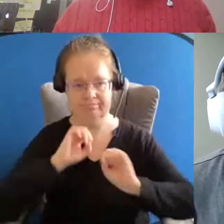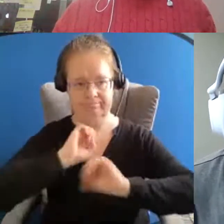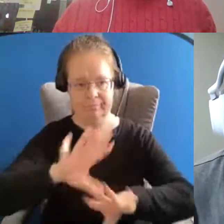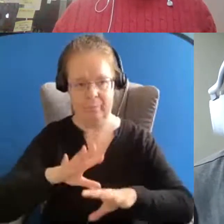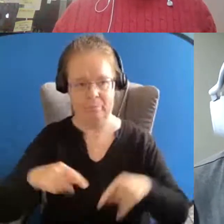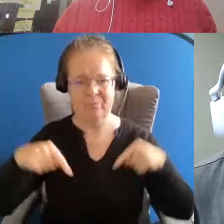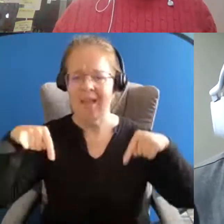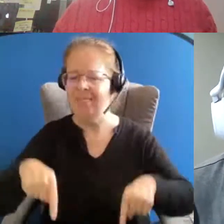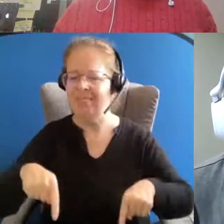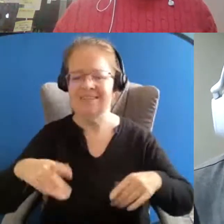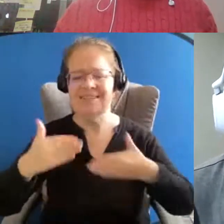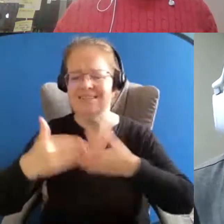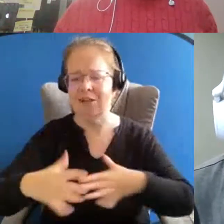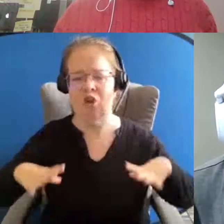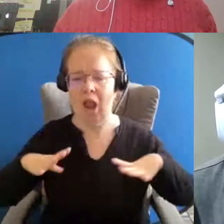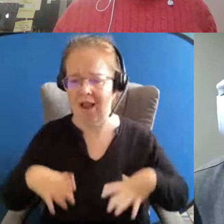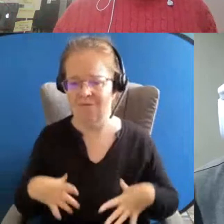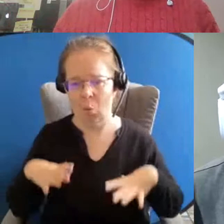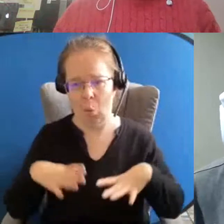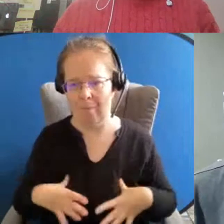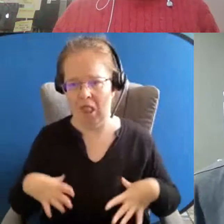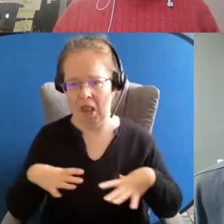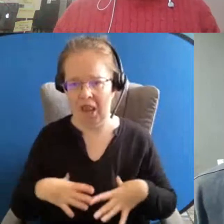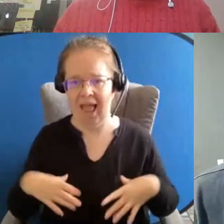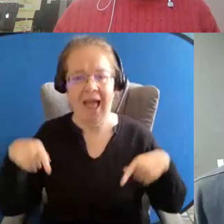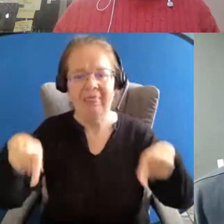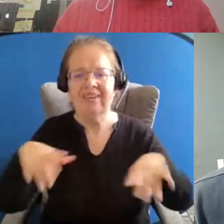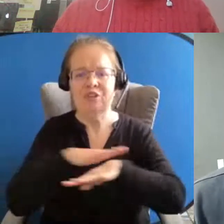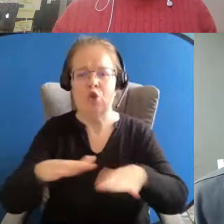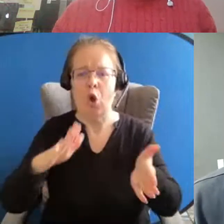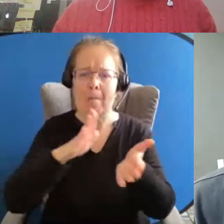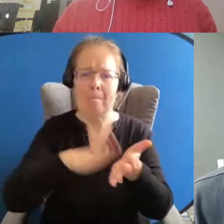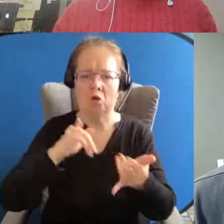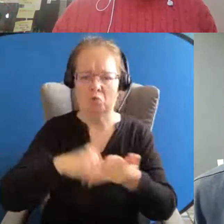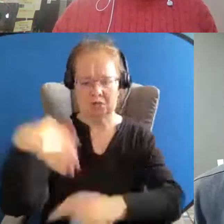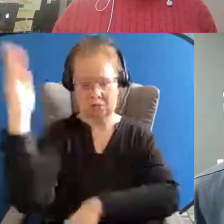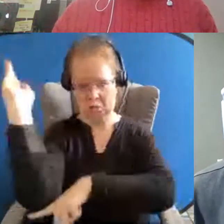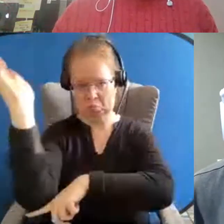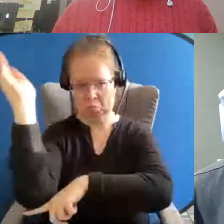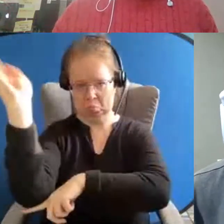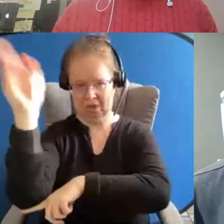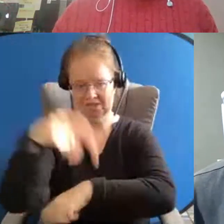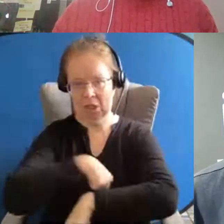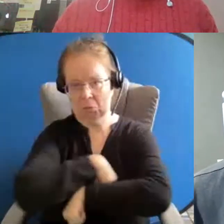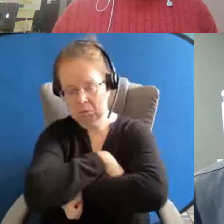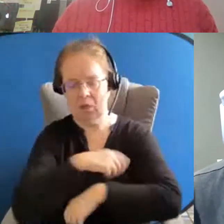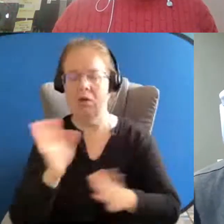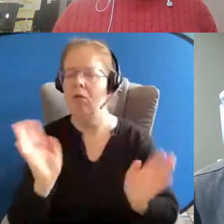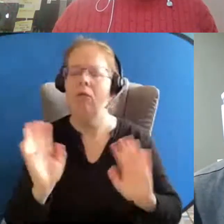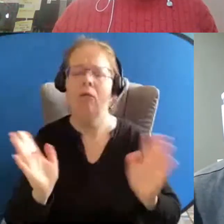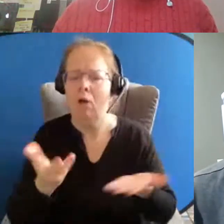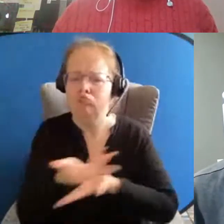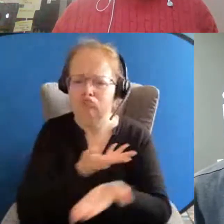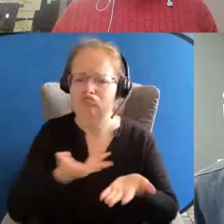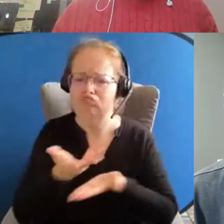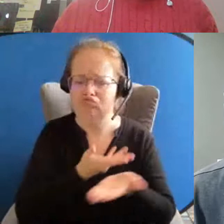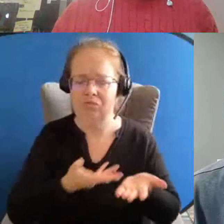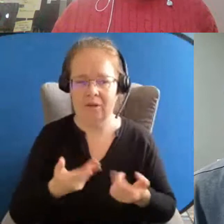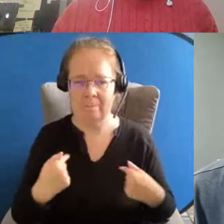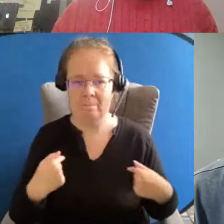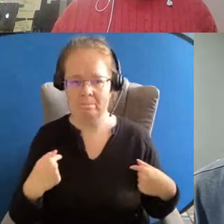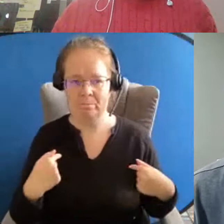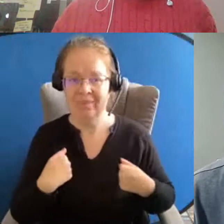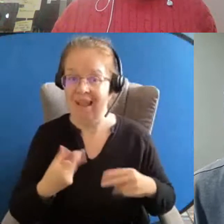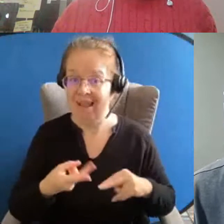this is informal. You know, this is not a Microsoft presentation, so please don't see it this way. If it had been, there is no way in the world I would